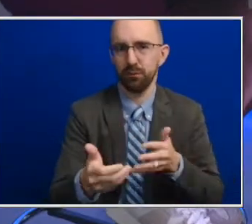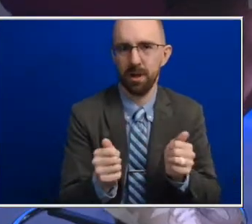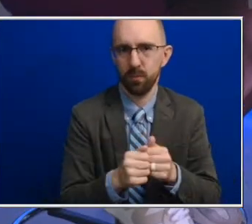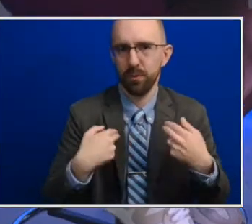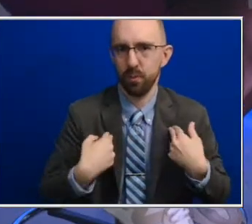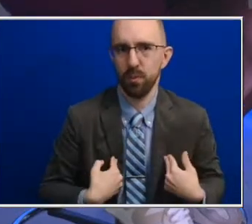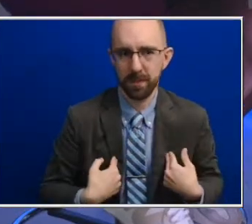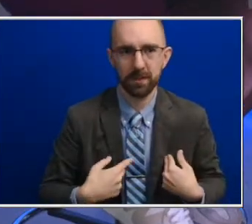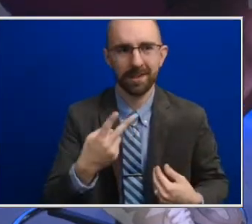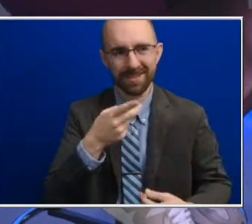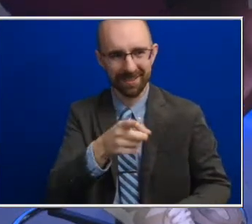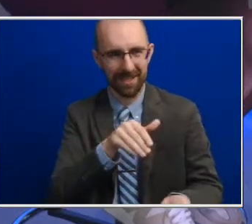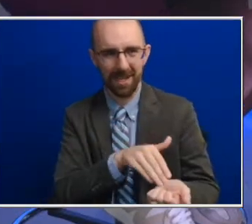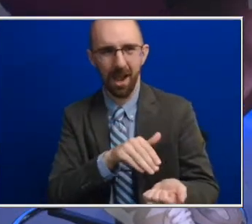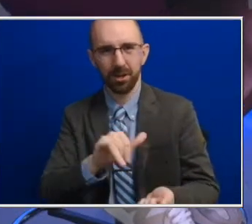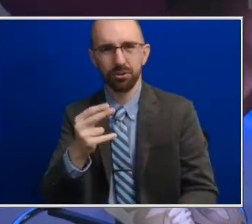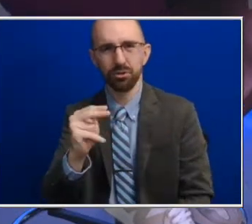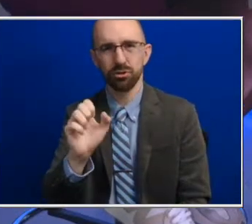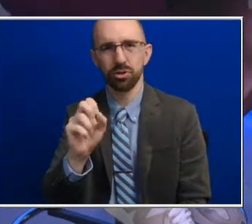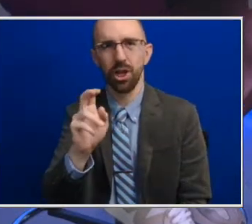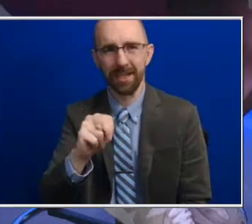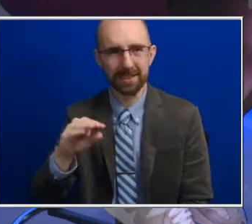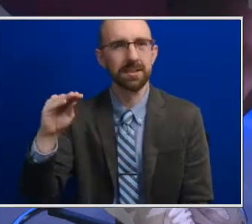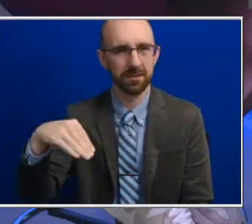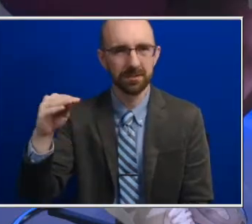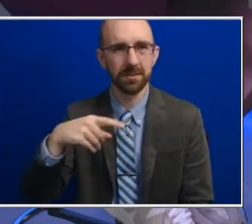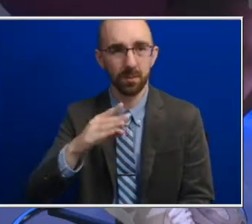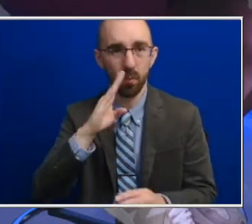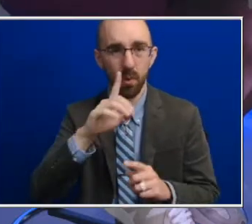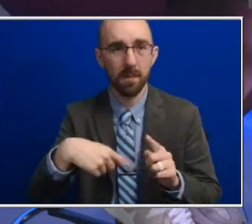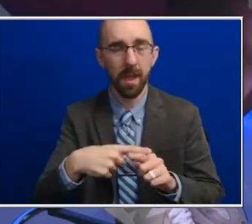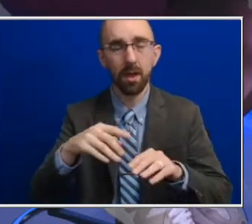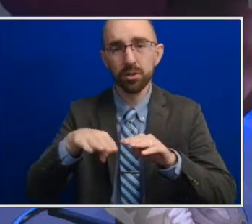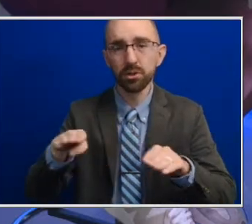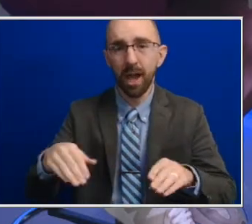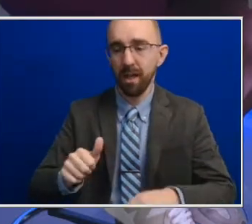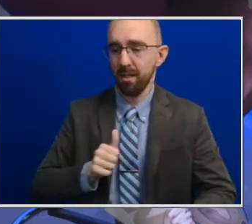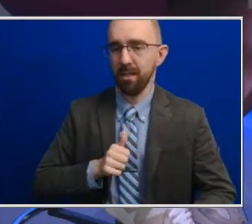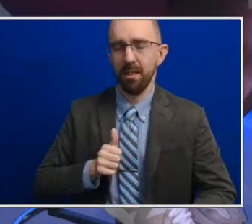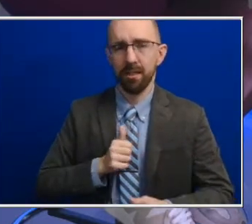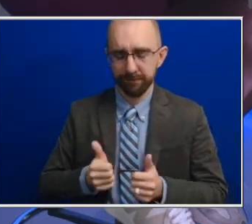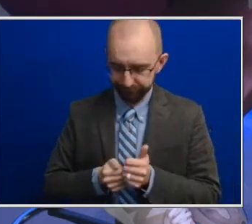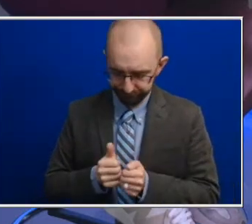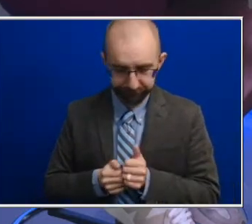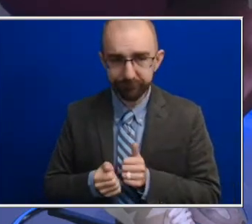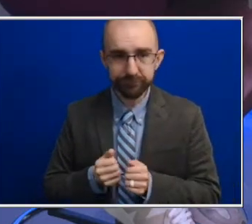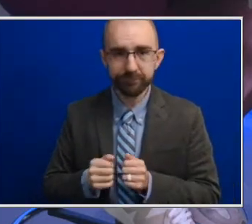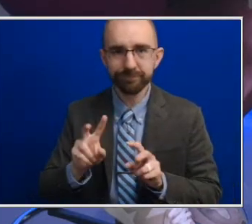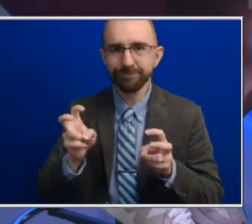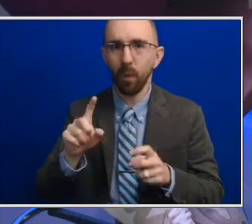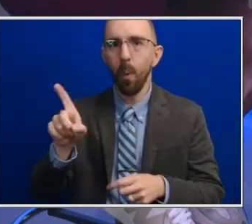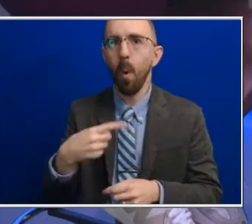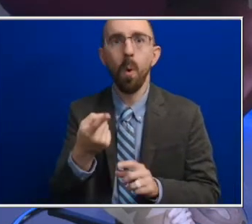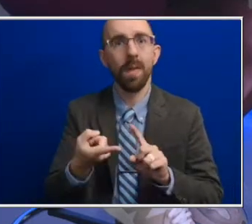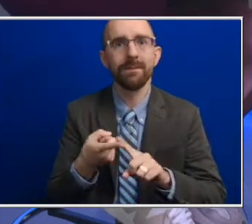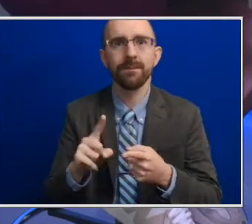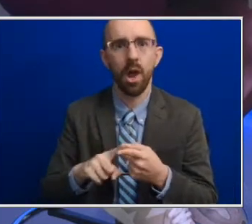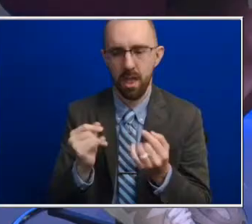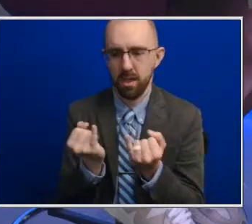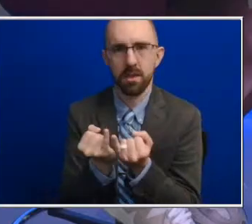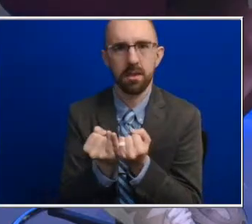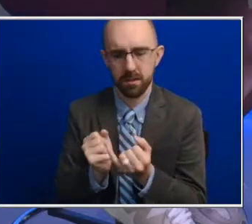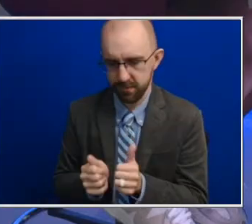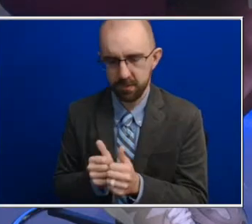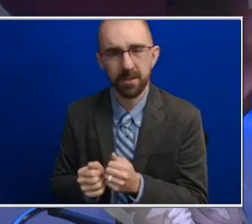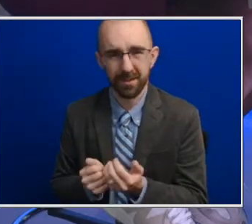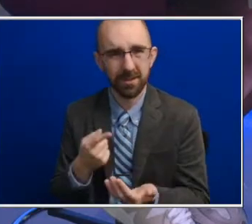head. So you worry about if it's a child alone in their room and that's their only friend, so to speak. Yes. Do you have any patients that